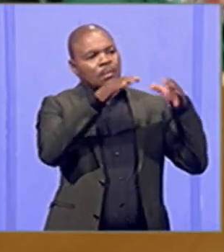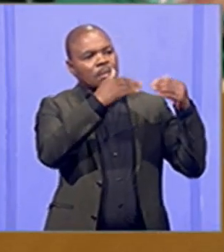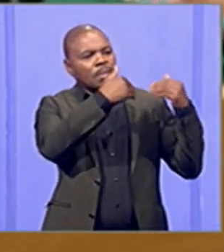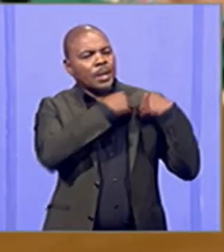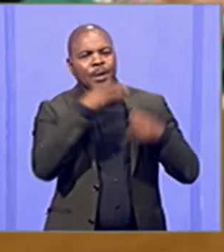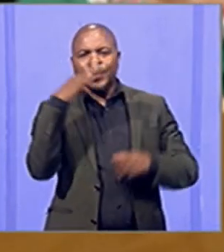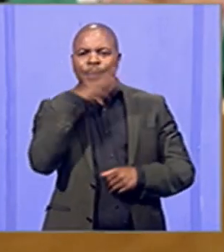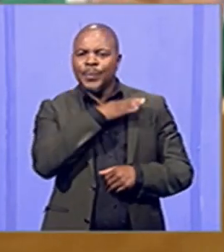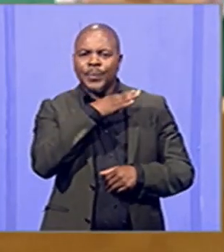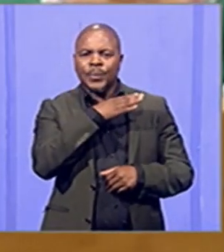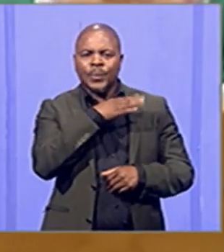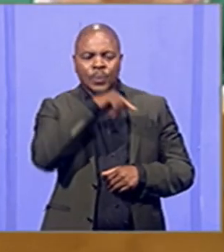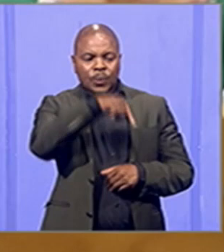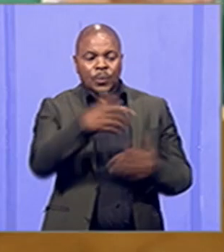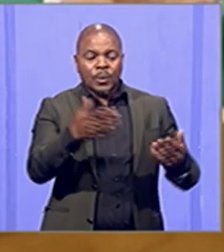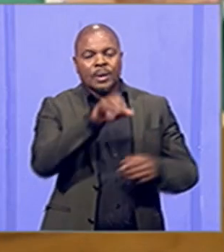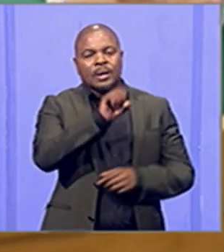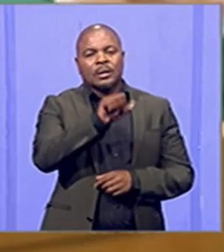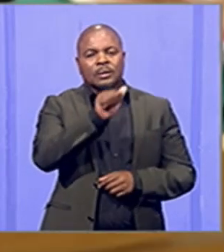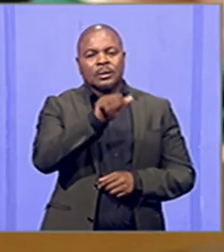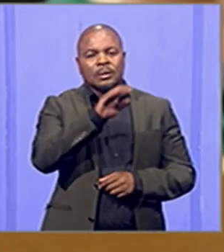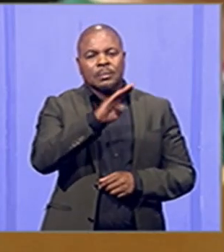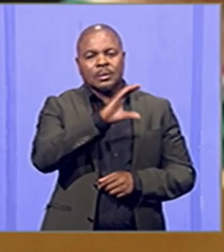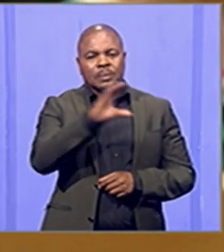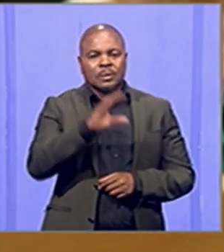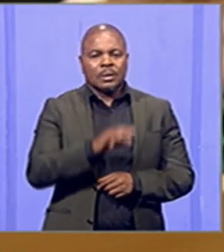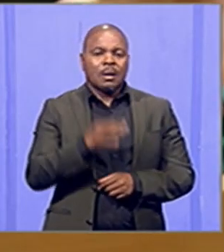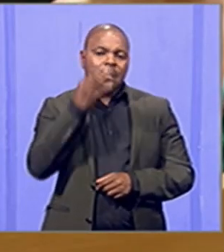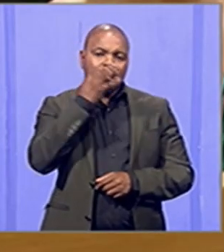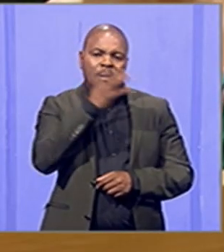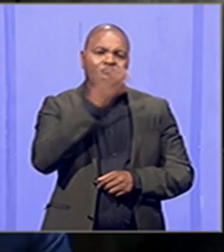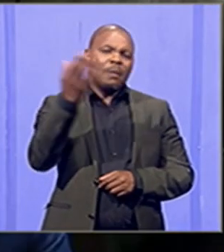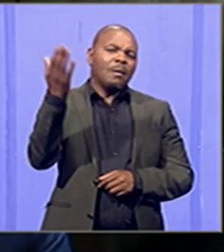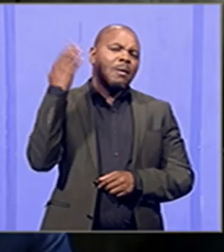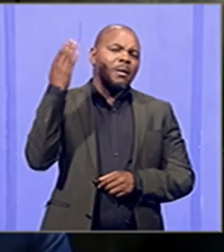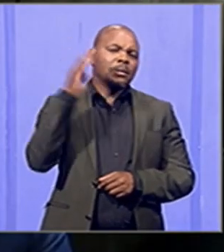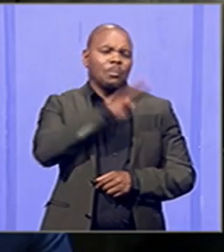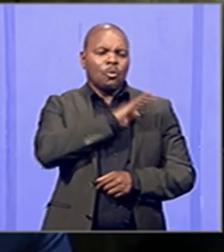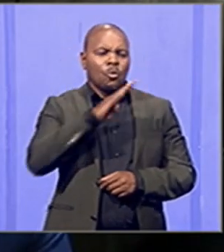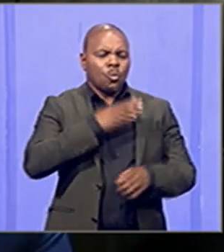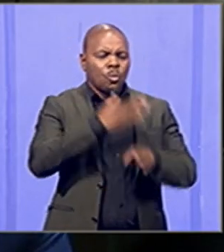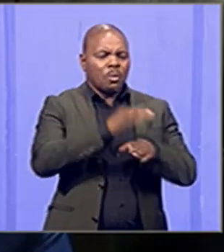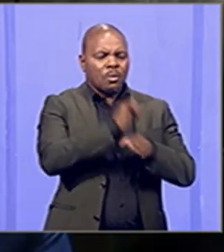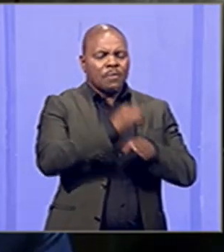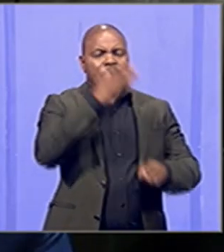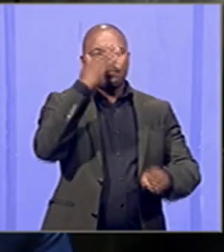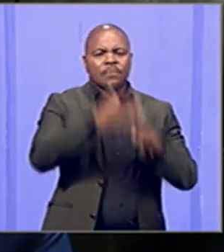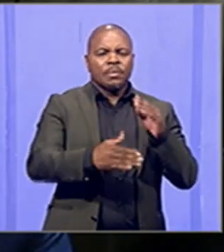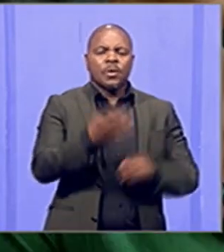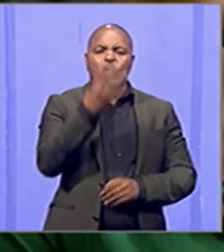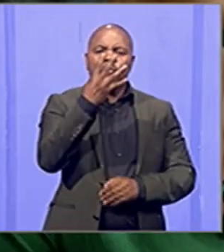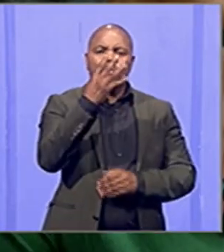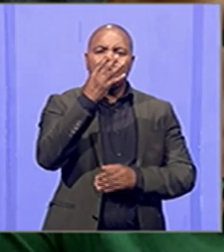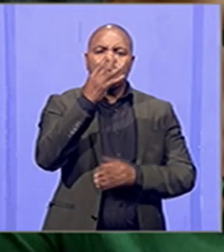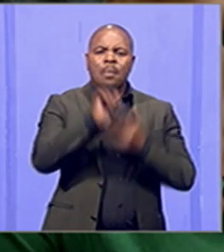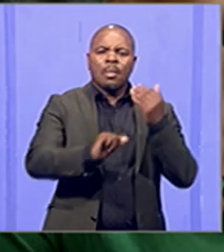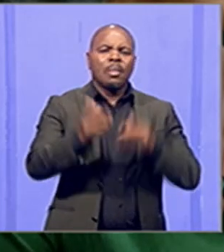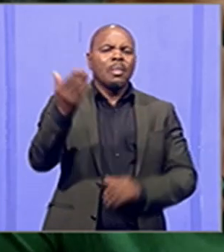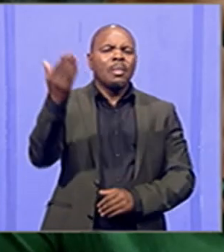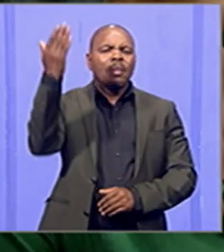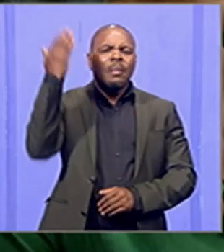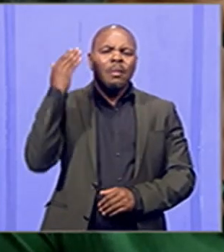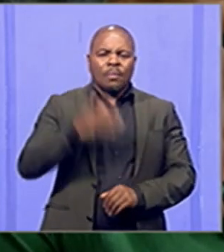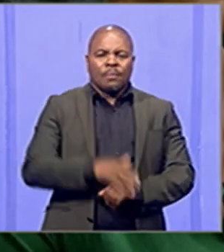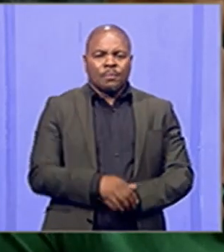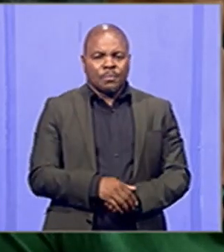kwa mogasing yono wa setshaba. Paka ya boto ya bofelo e sale e fela dikgwedi di le 4 tse di fetileng. It says,